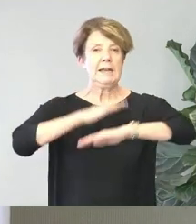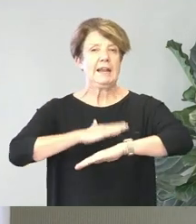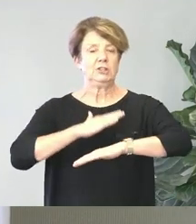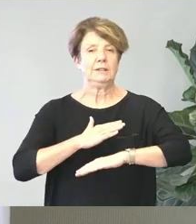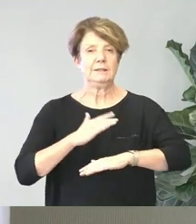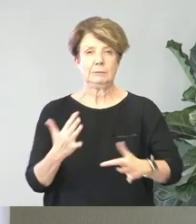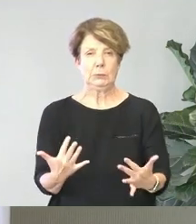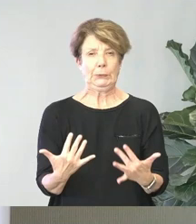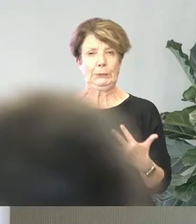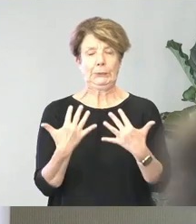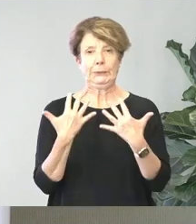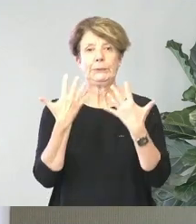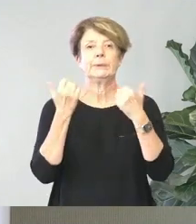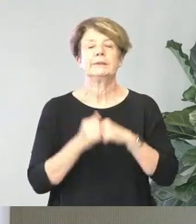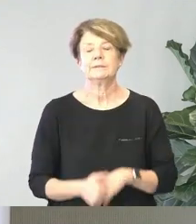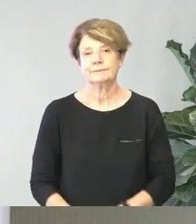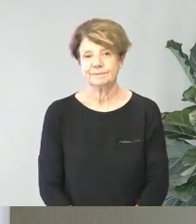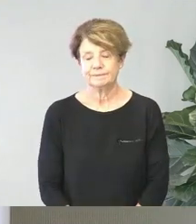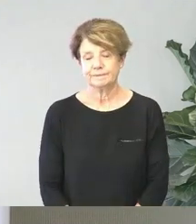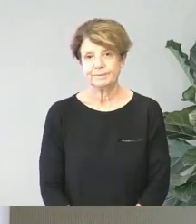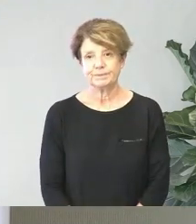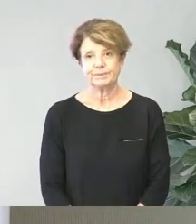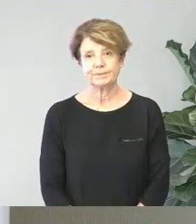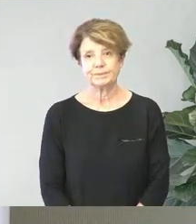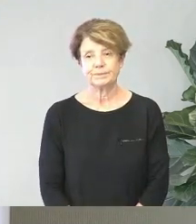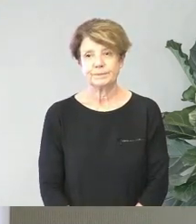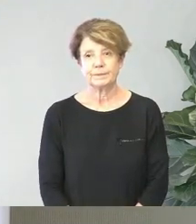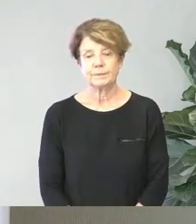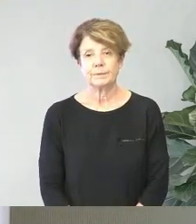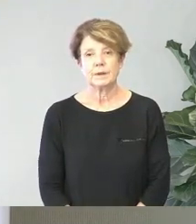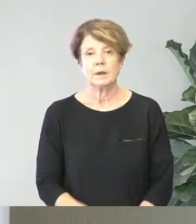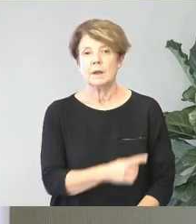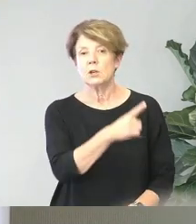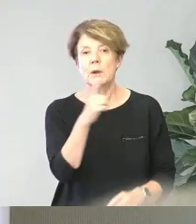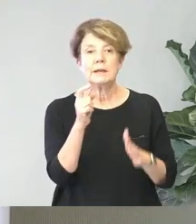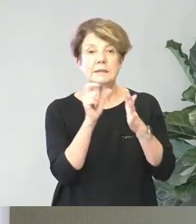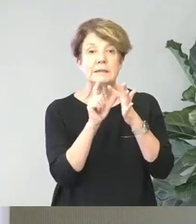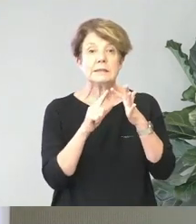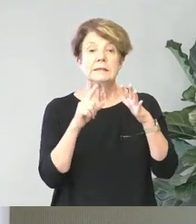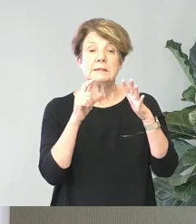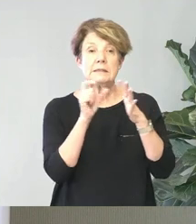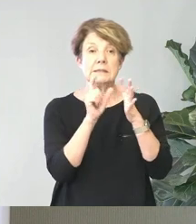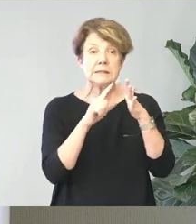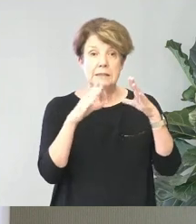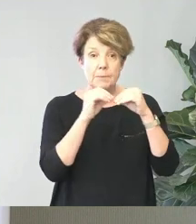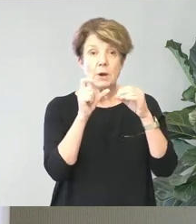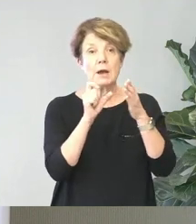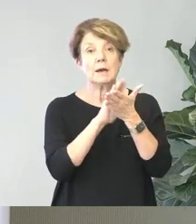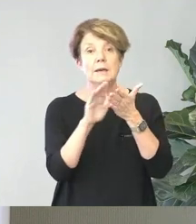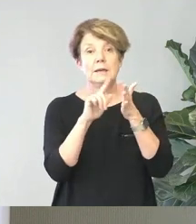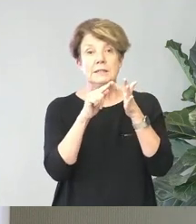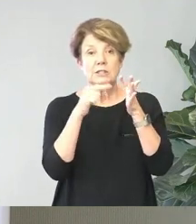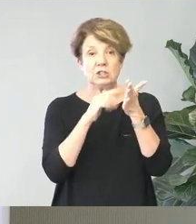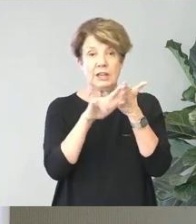whole facade and up there, and then you had Deborah Cheatham, Moju, Jessica